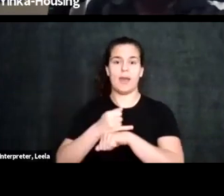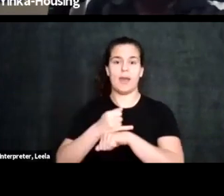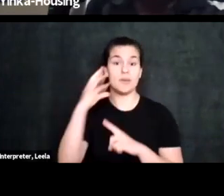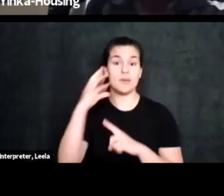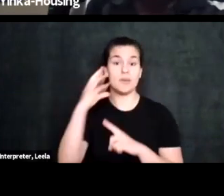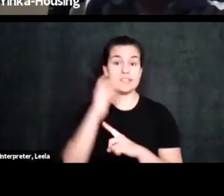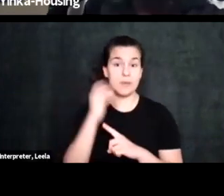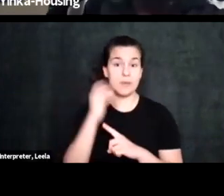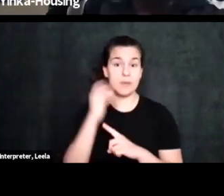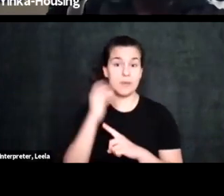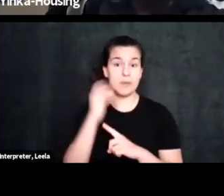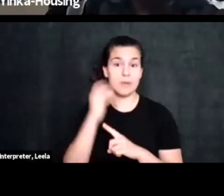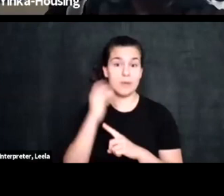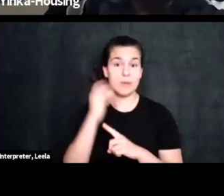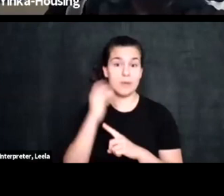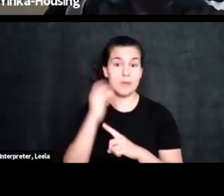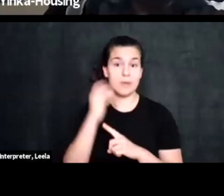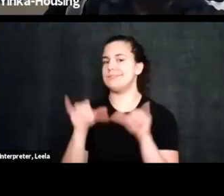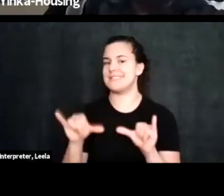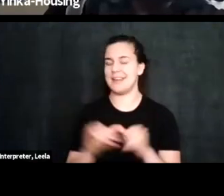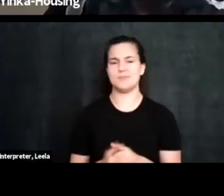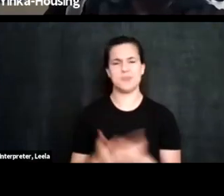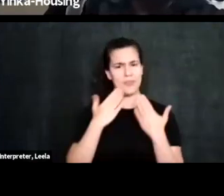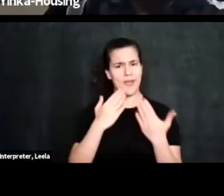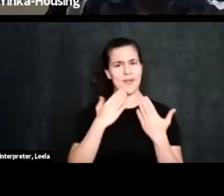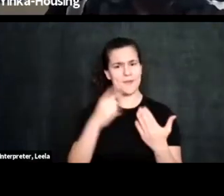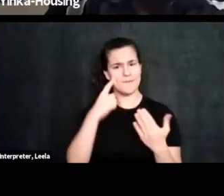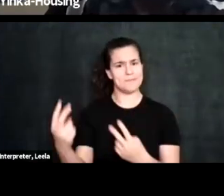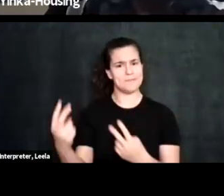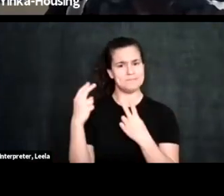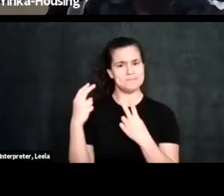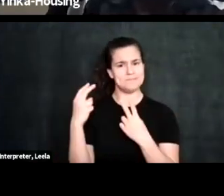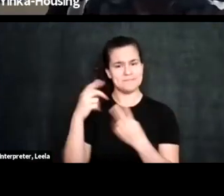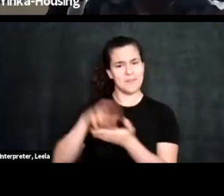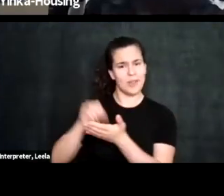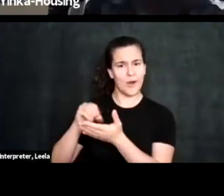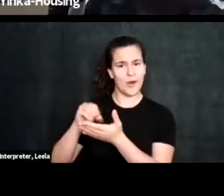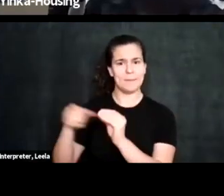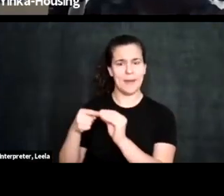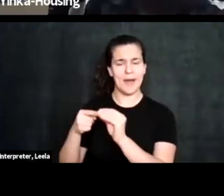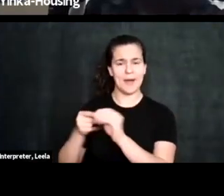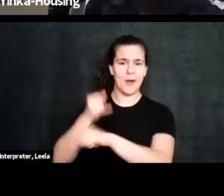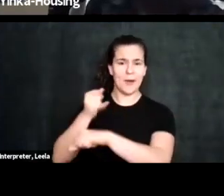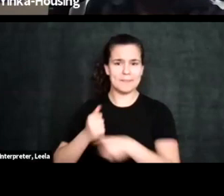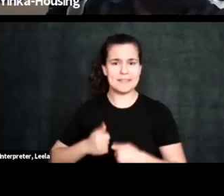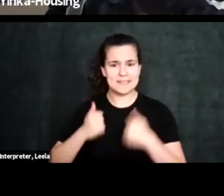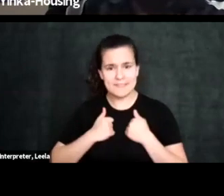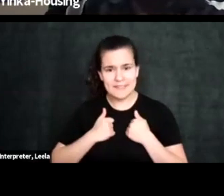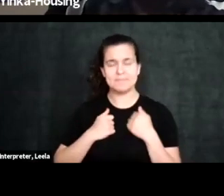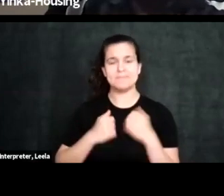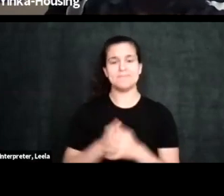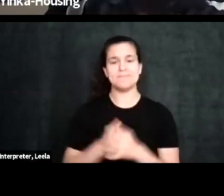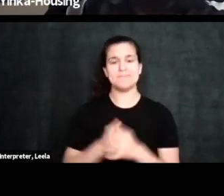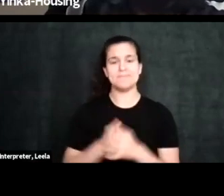So we just want to say thank you for taking the time out to learn a little bit more about the benefits of living on campus. If you